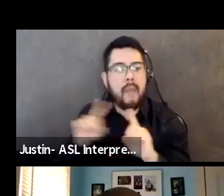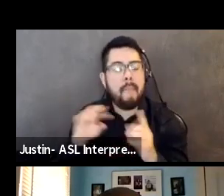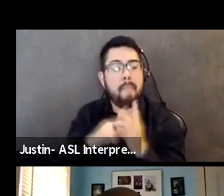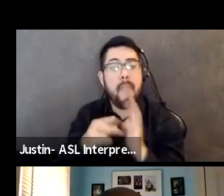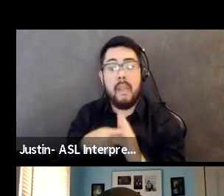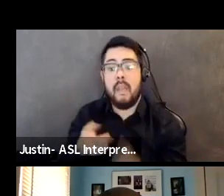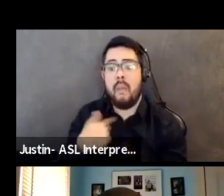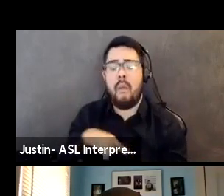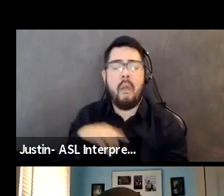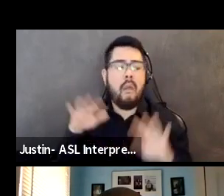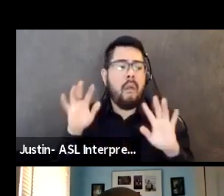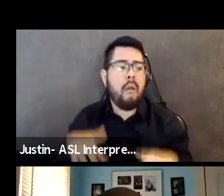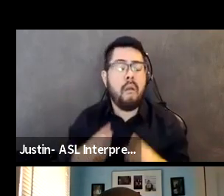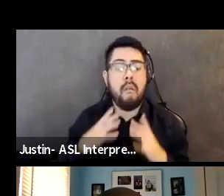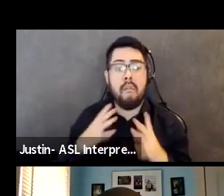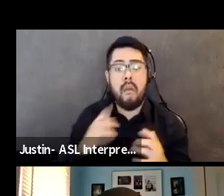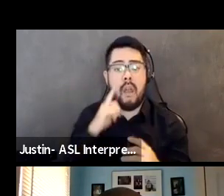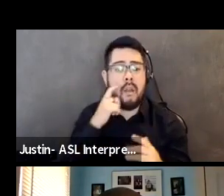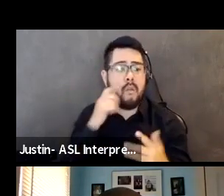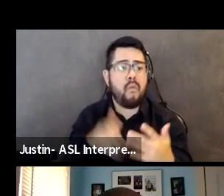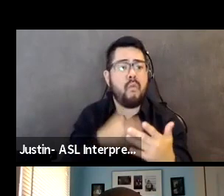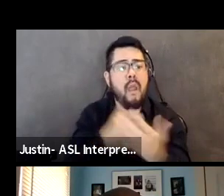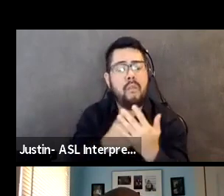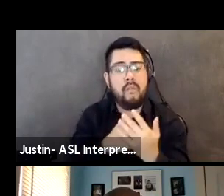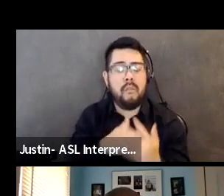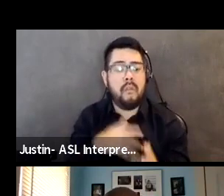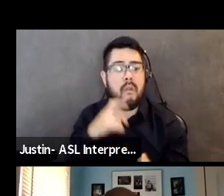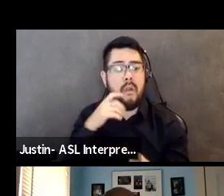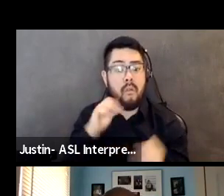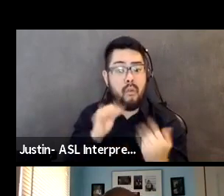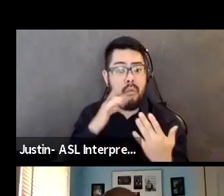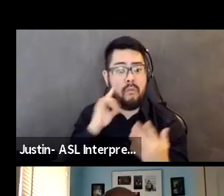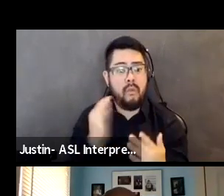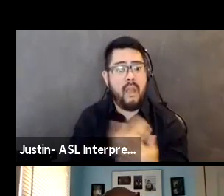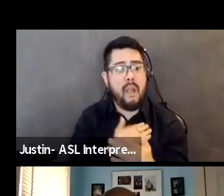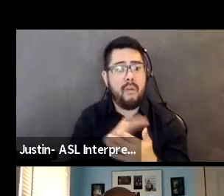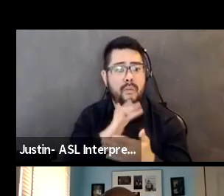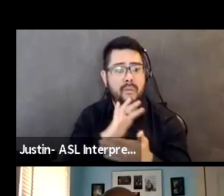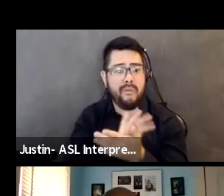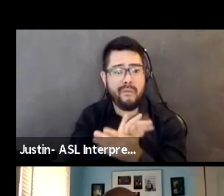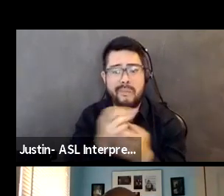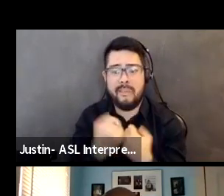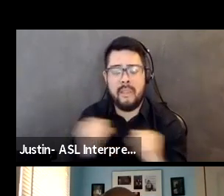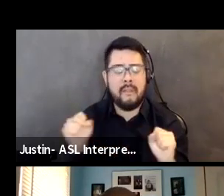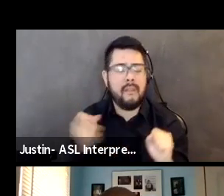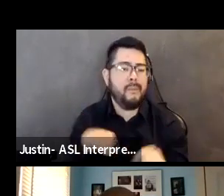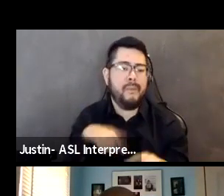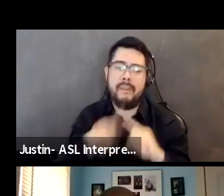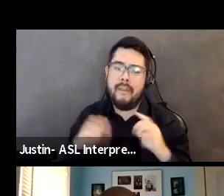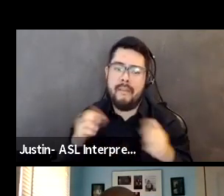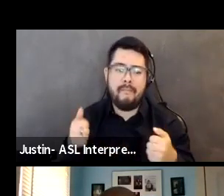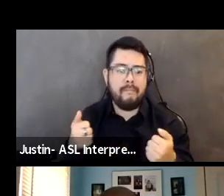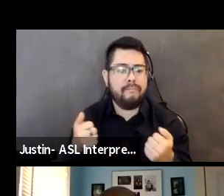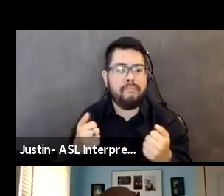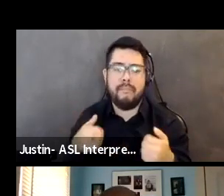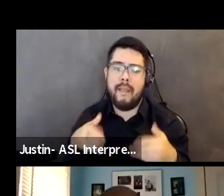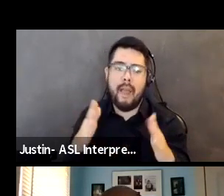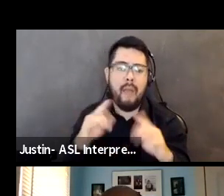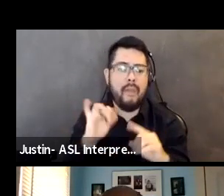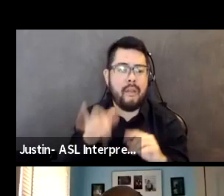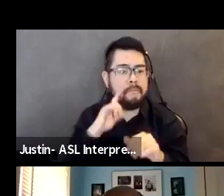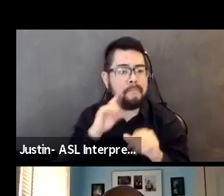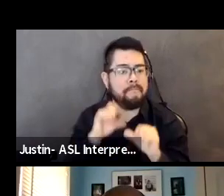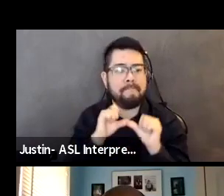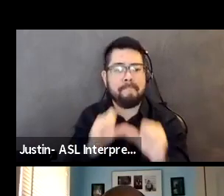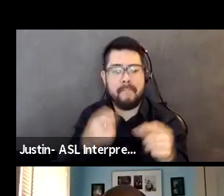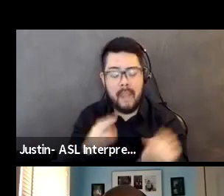racist approach to safety in our schools and we cannot allow that to continue to happen so i really want to